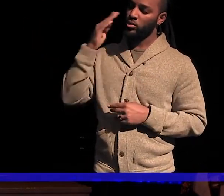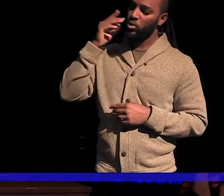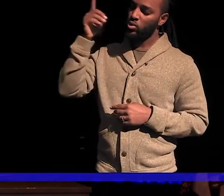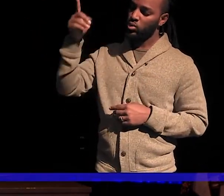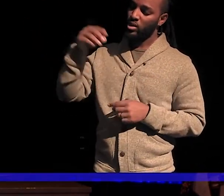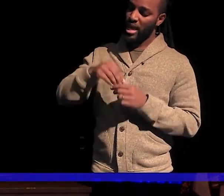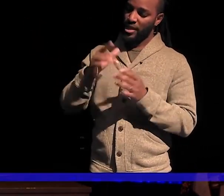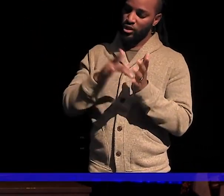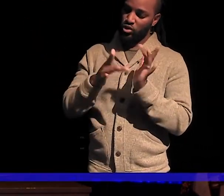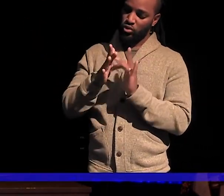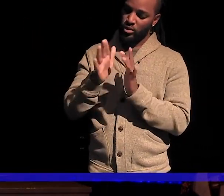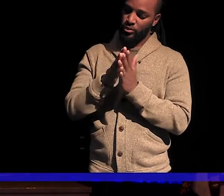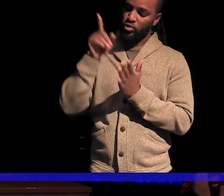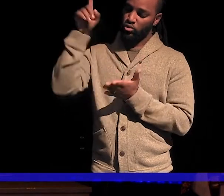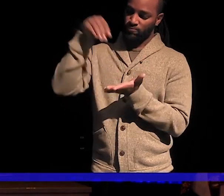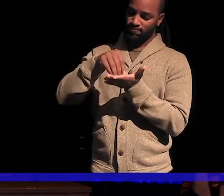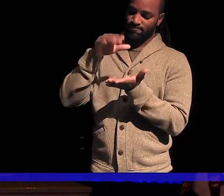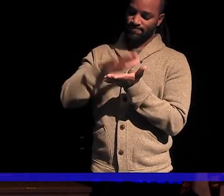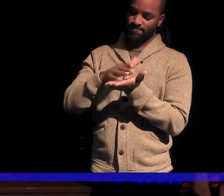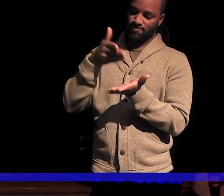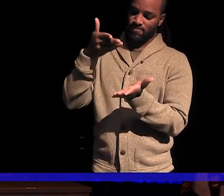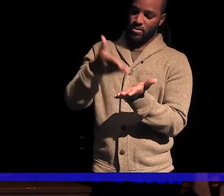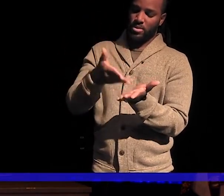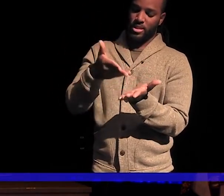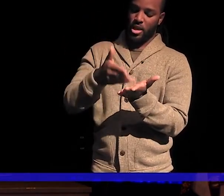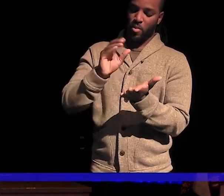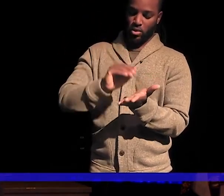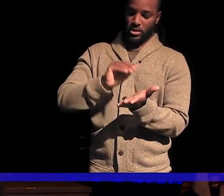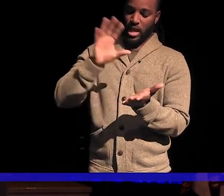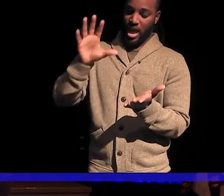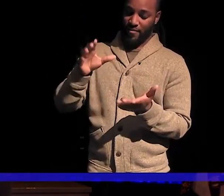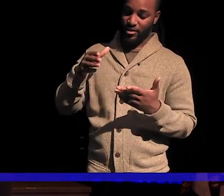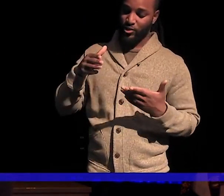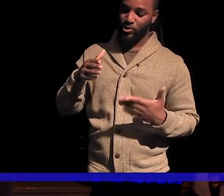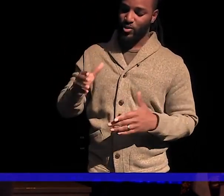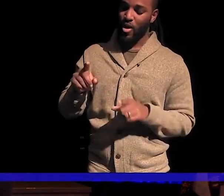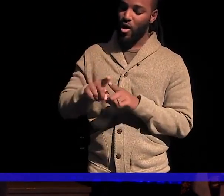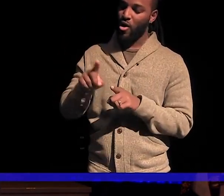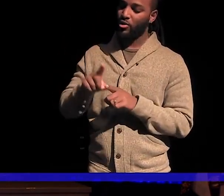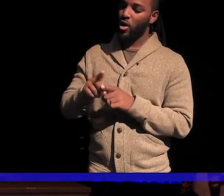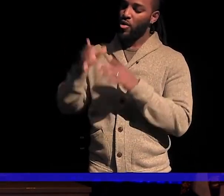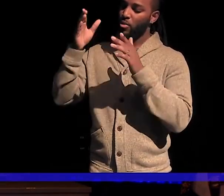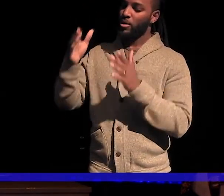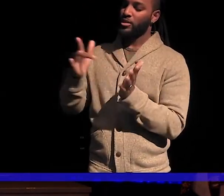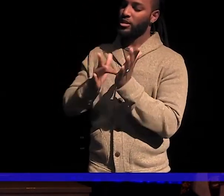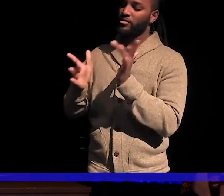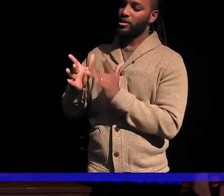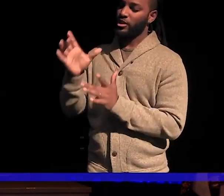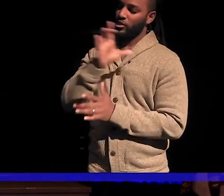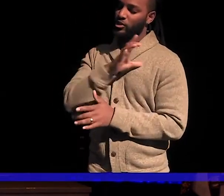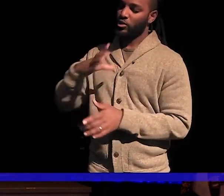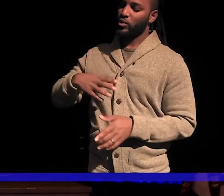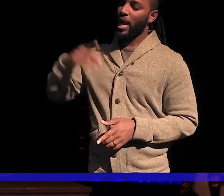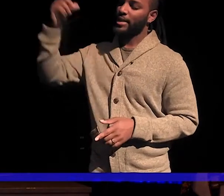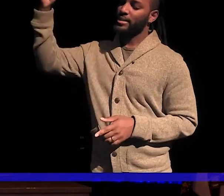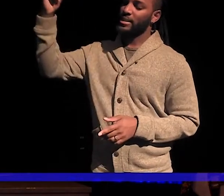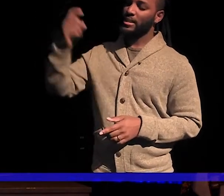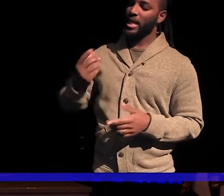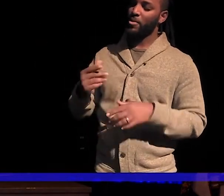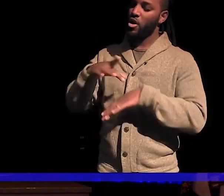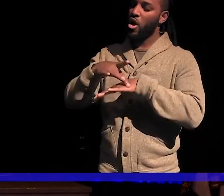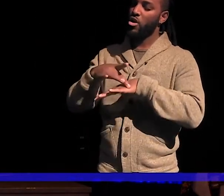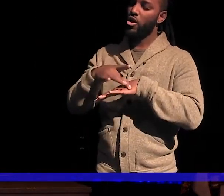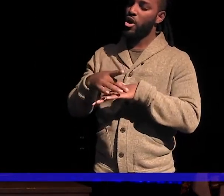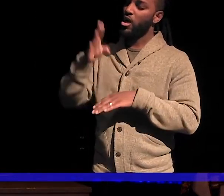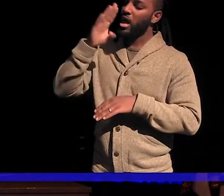in the scriptures, and in the most sublime way that you made yourself known is in the person of Jesus Christ. As we gather together, Father, we revere